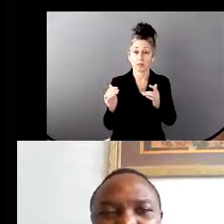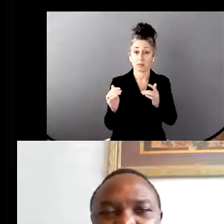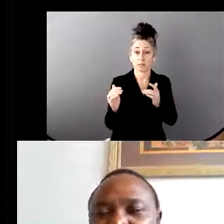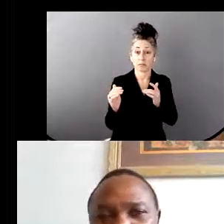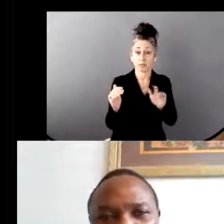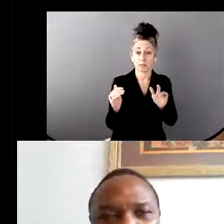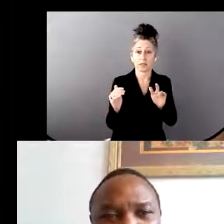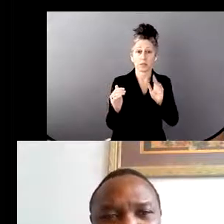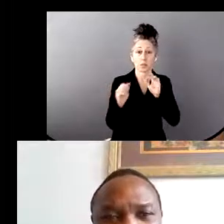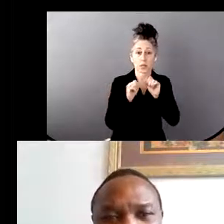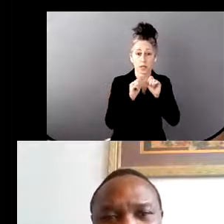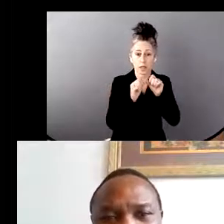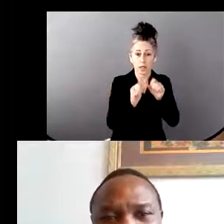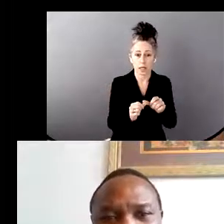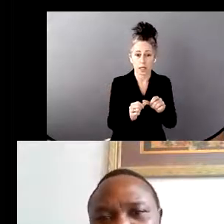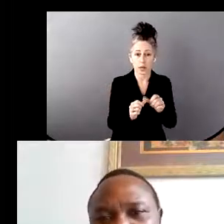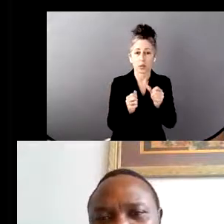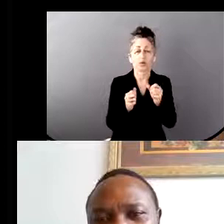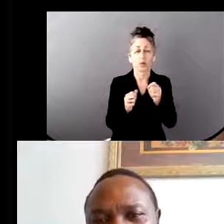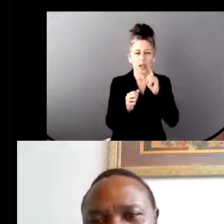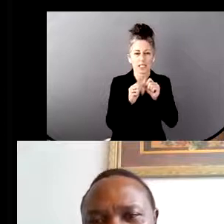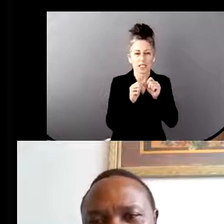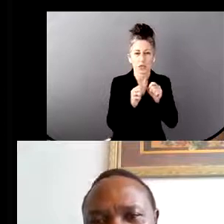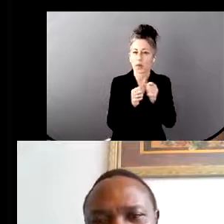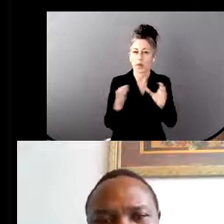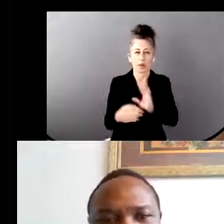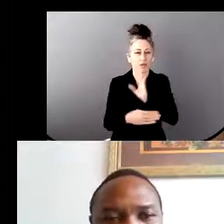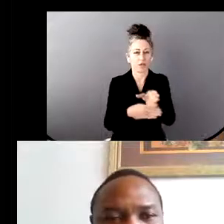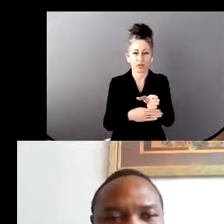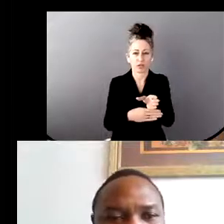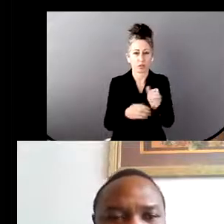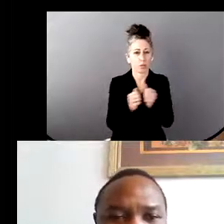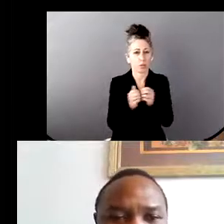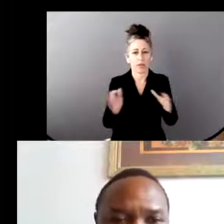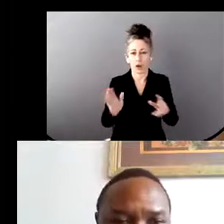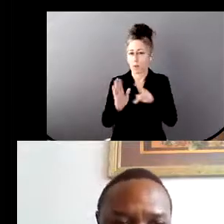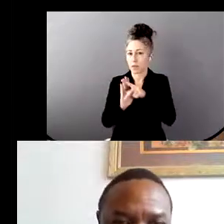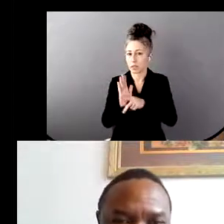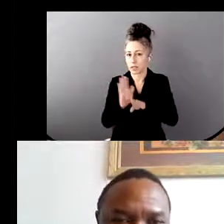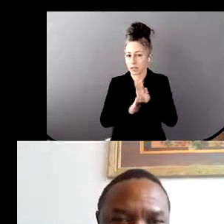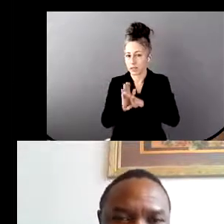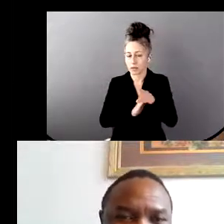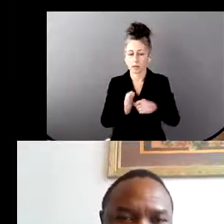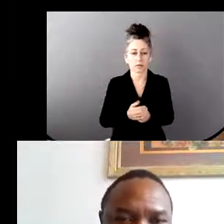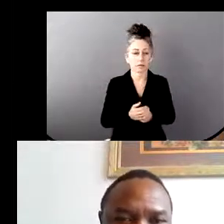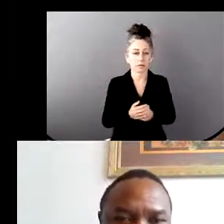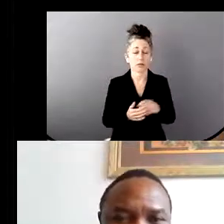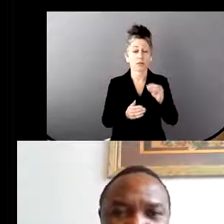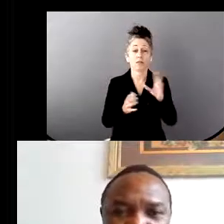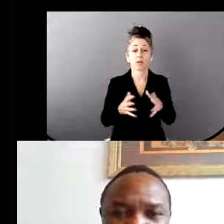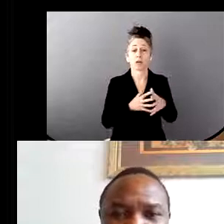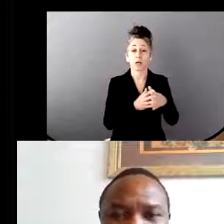the absence of innovative policy and practice interventions. And where African Americans, for